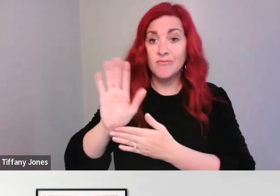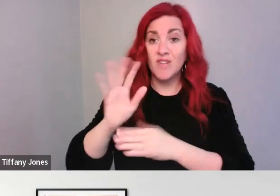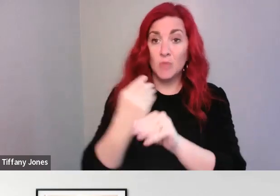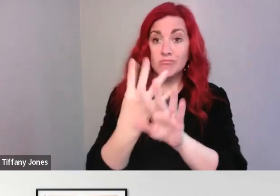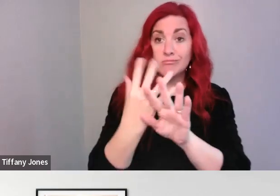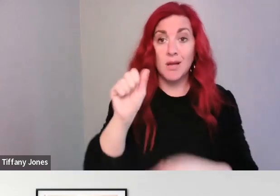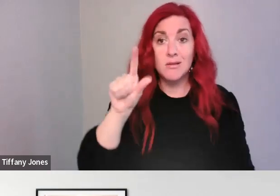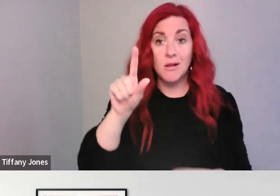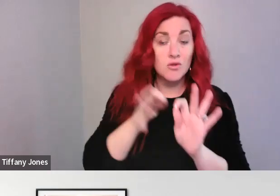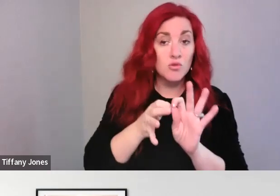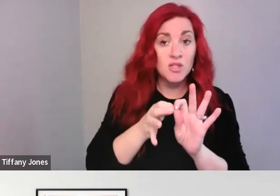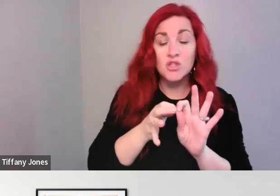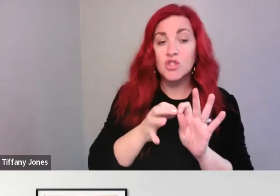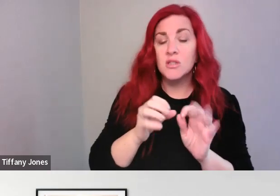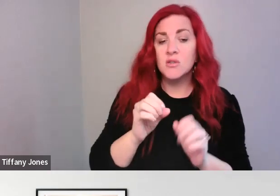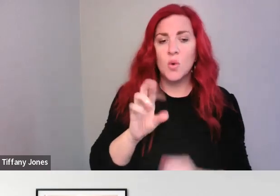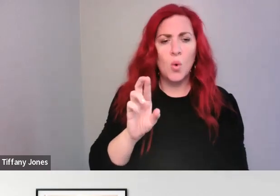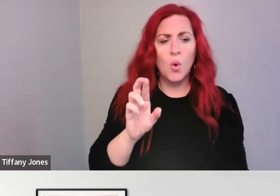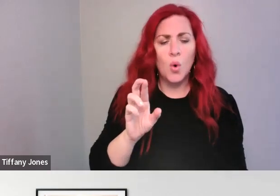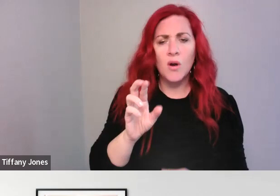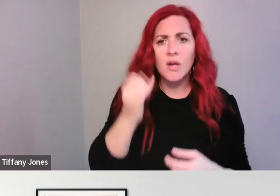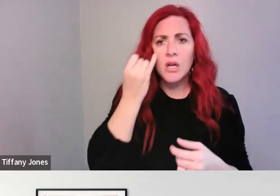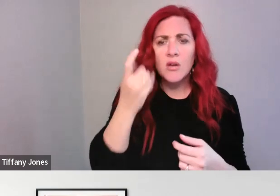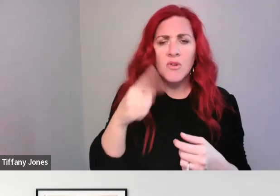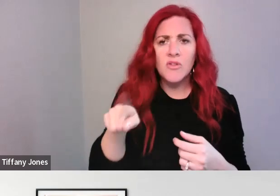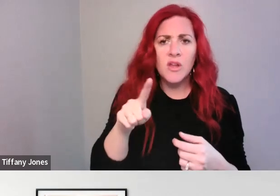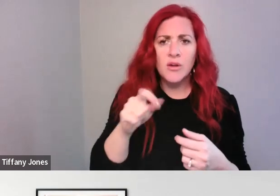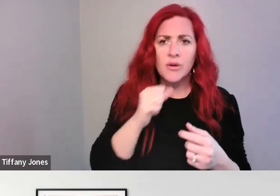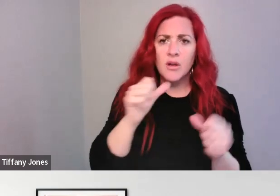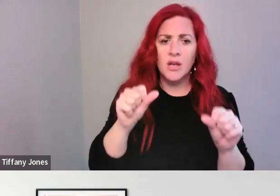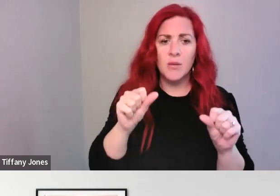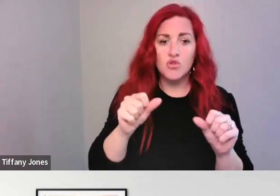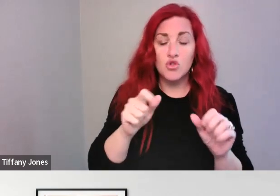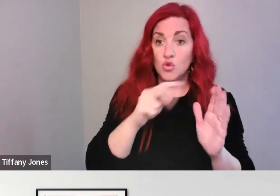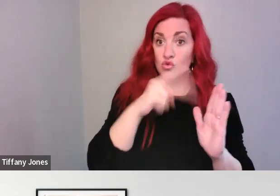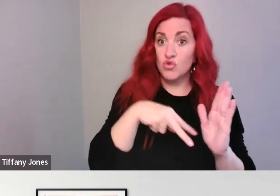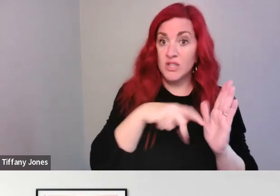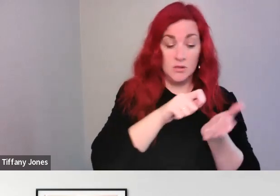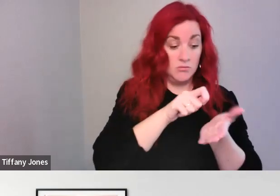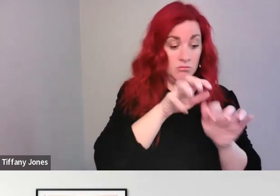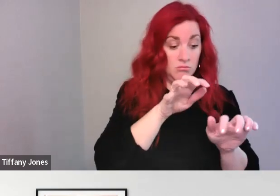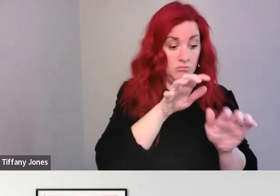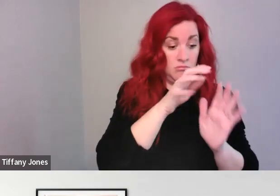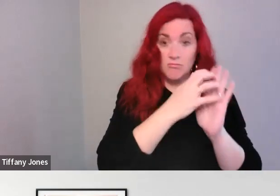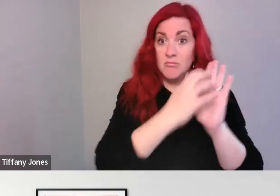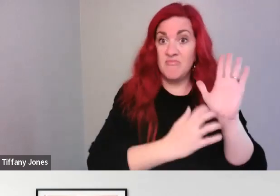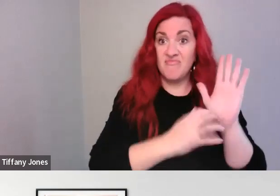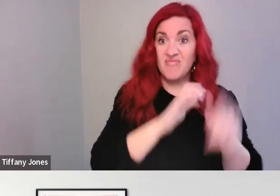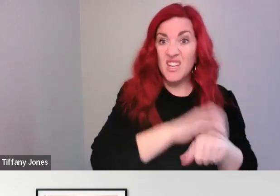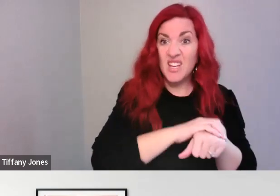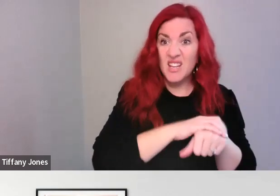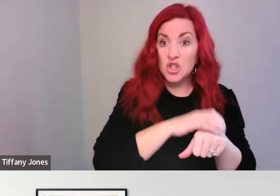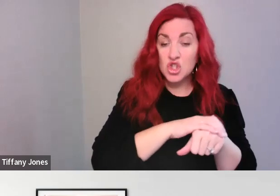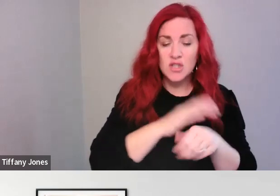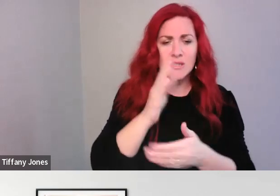interpretation, or if they're not able to read written English, some type of interpretation that